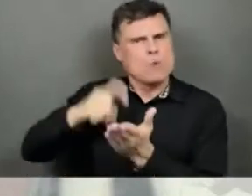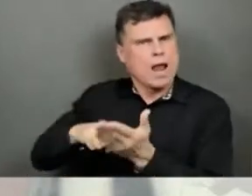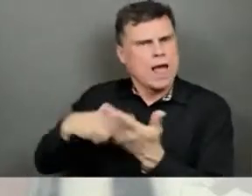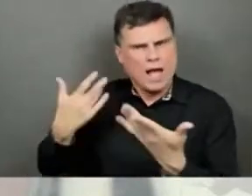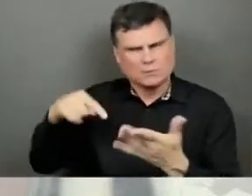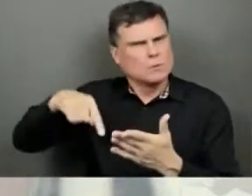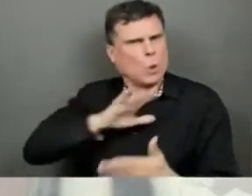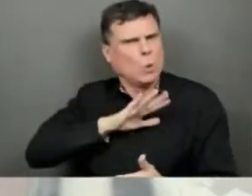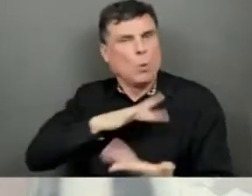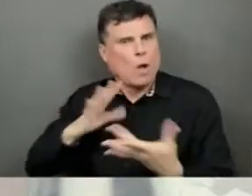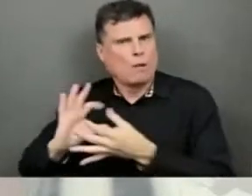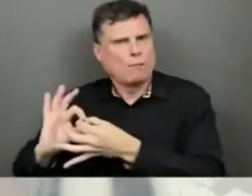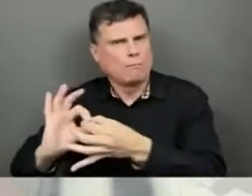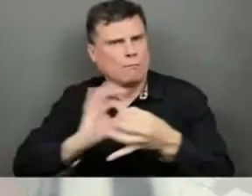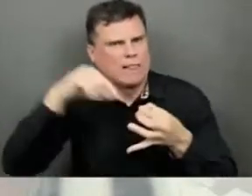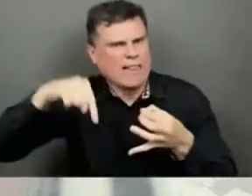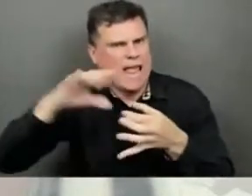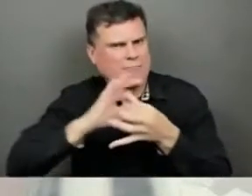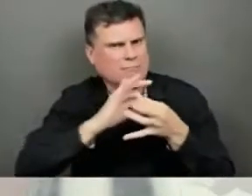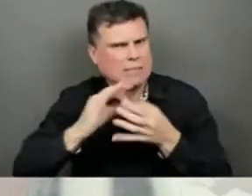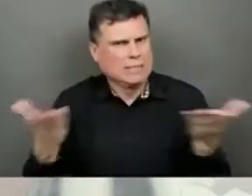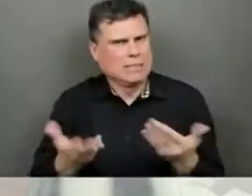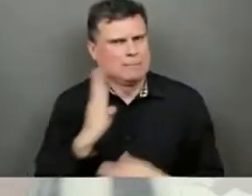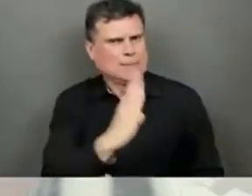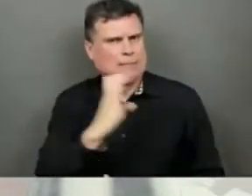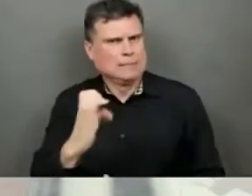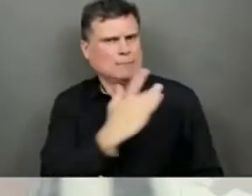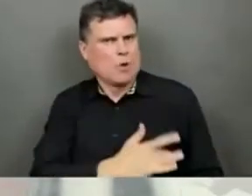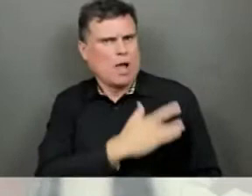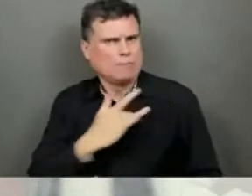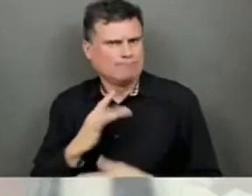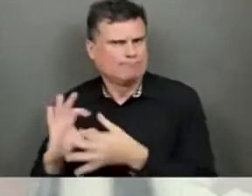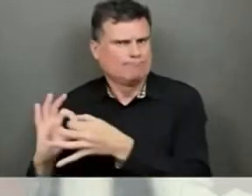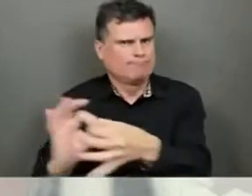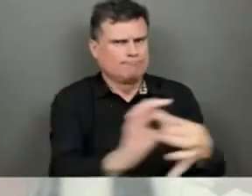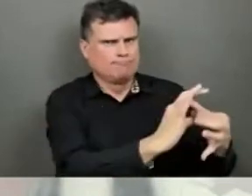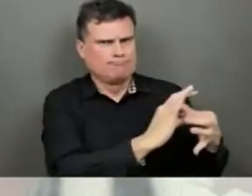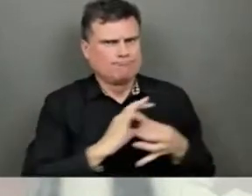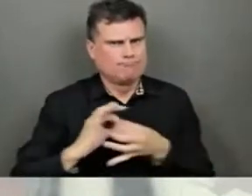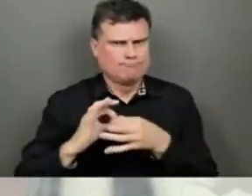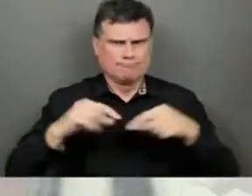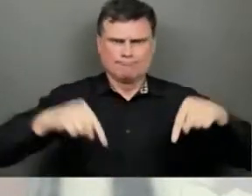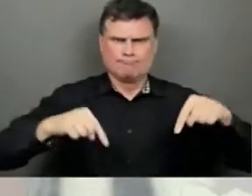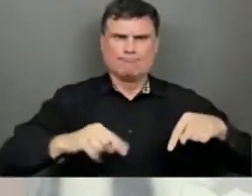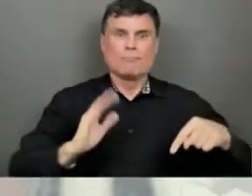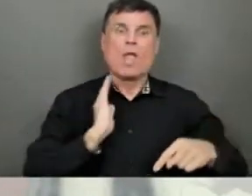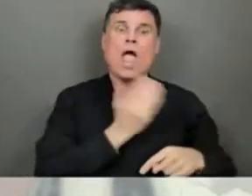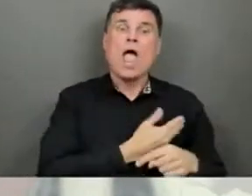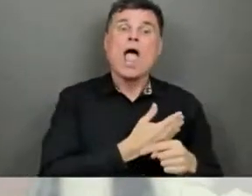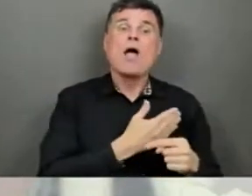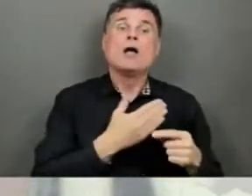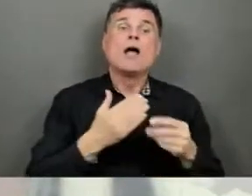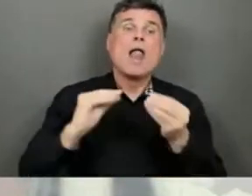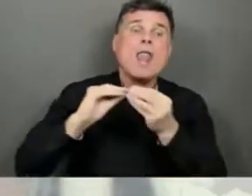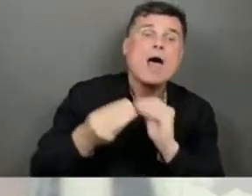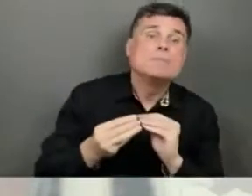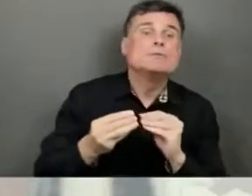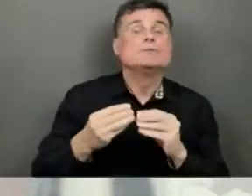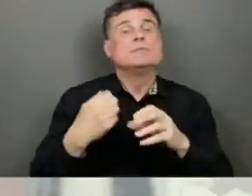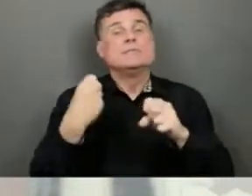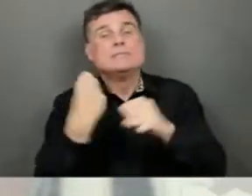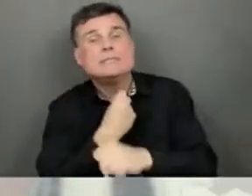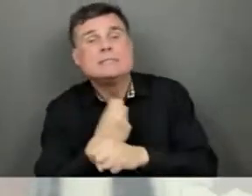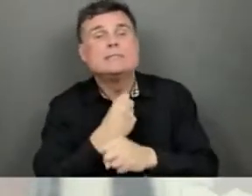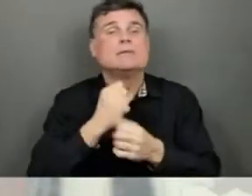province. The record on COVID-19 of British Columbia compared to other jurisdictions is an excellent record, and I think